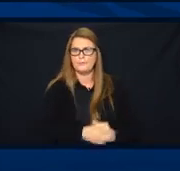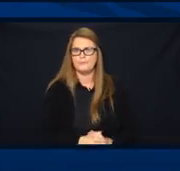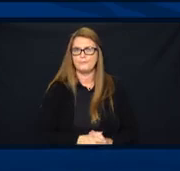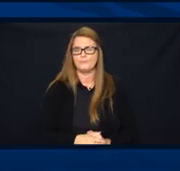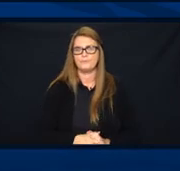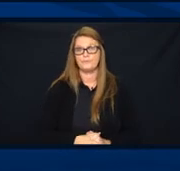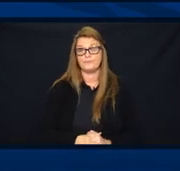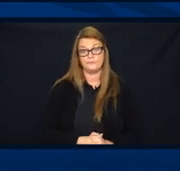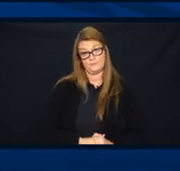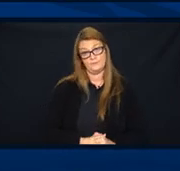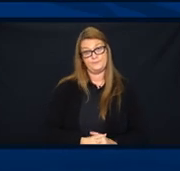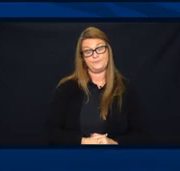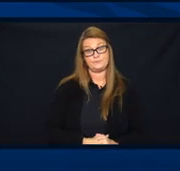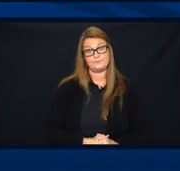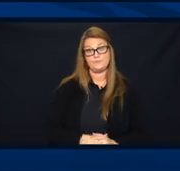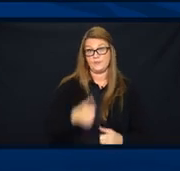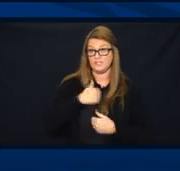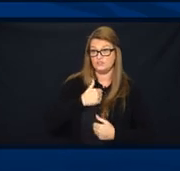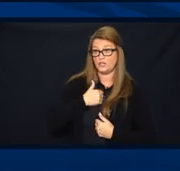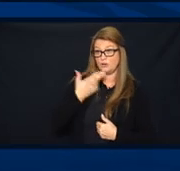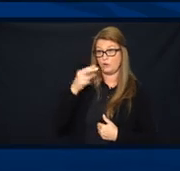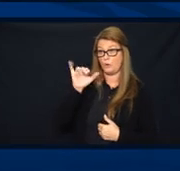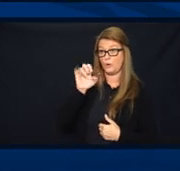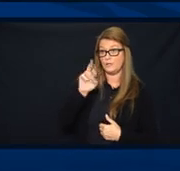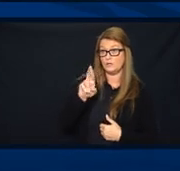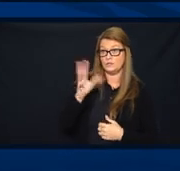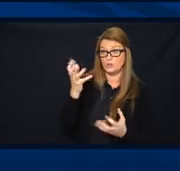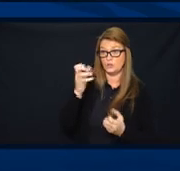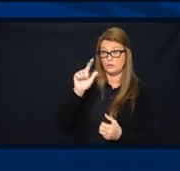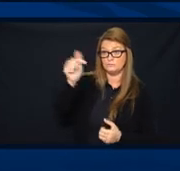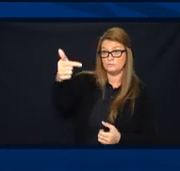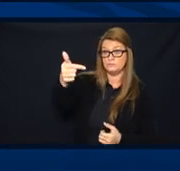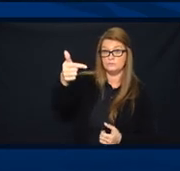Well, I mean, General, would you like to take this? I mean, I